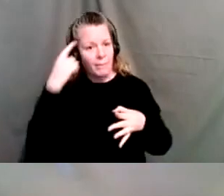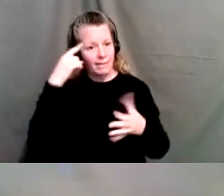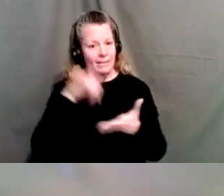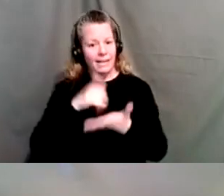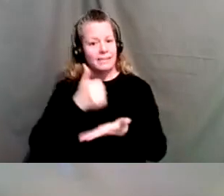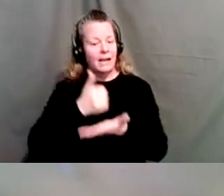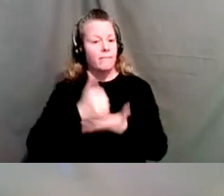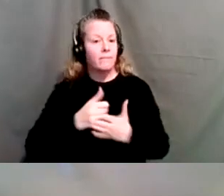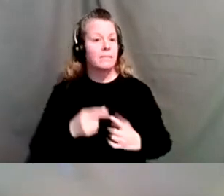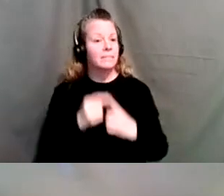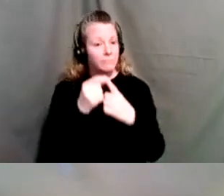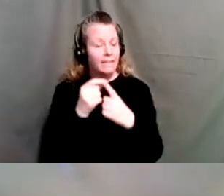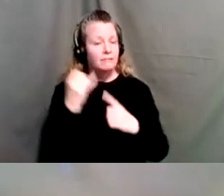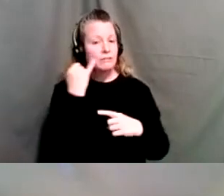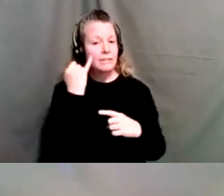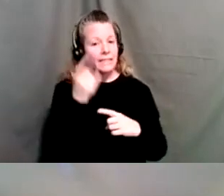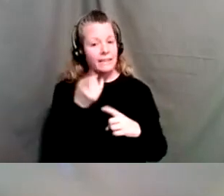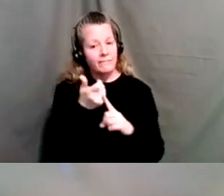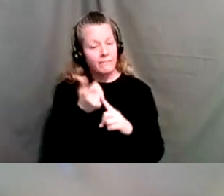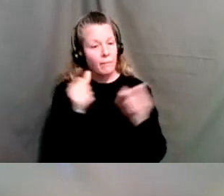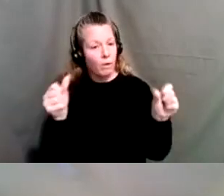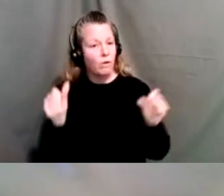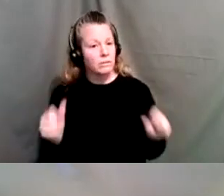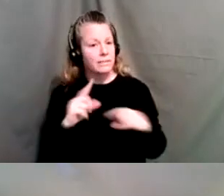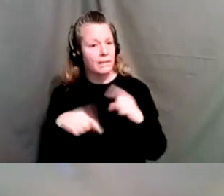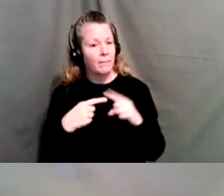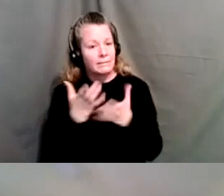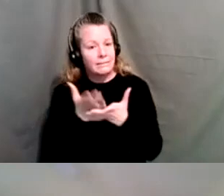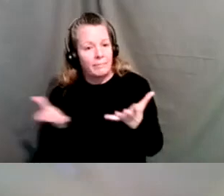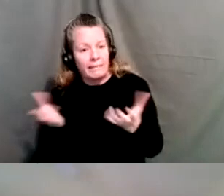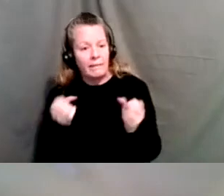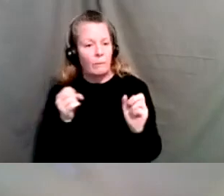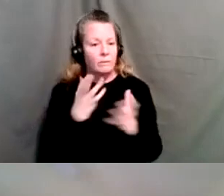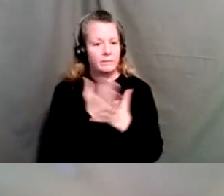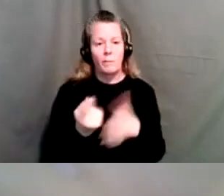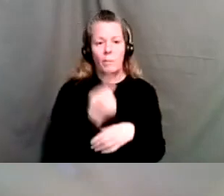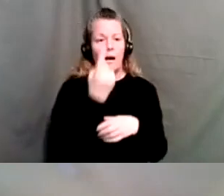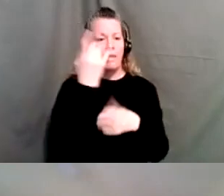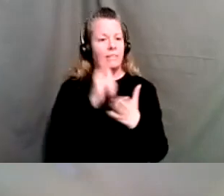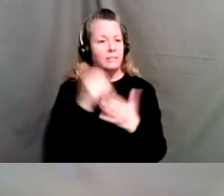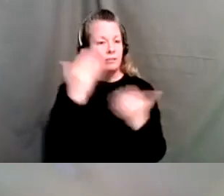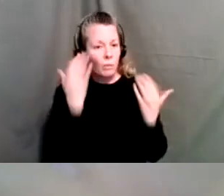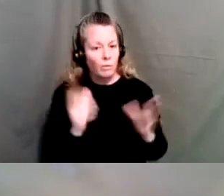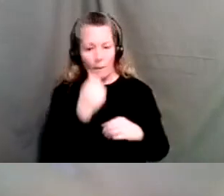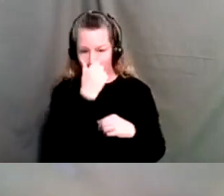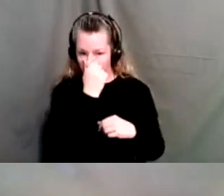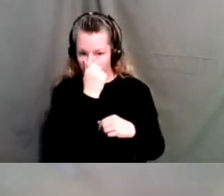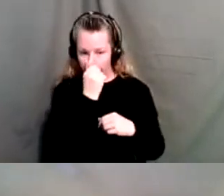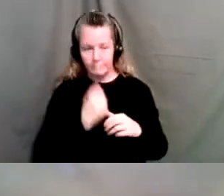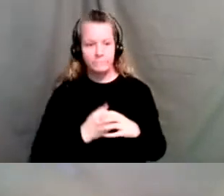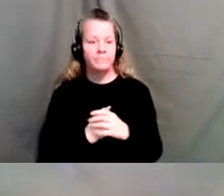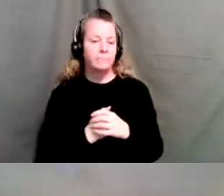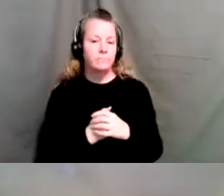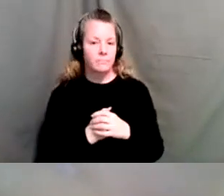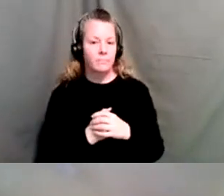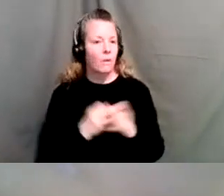if you're posting about something or someone that you don't know or